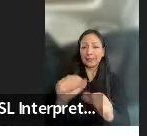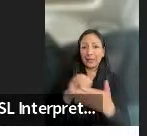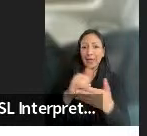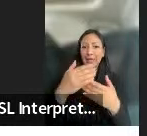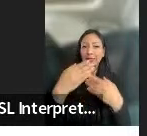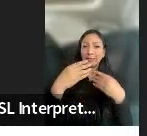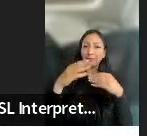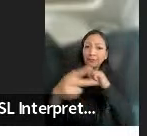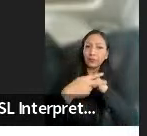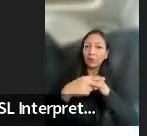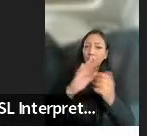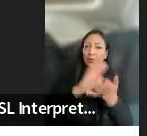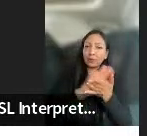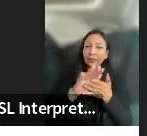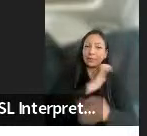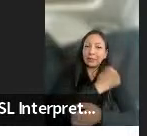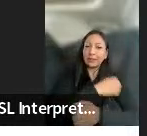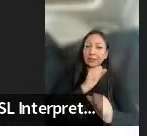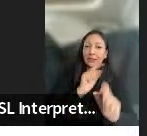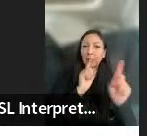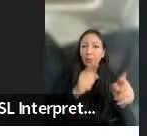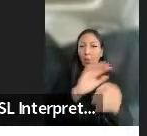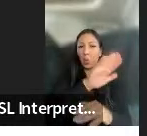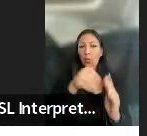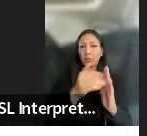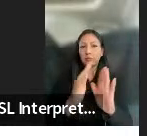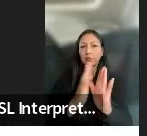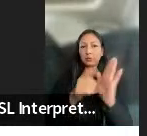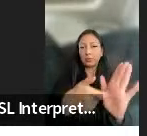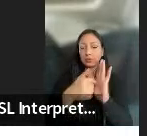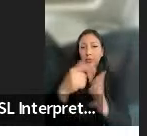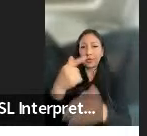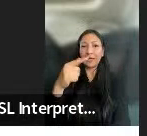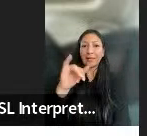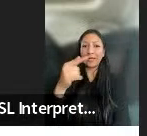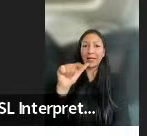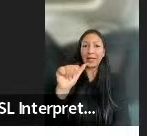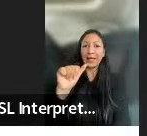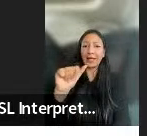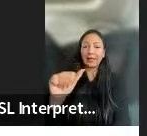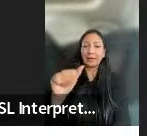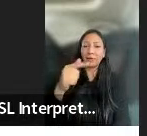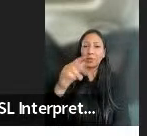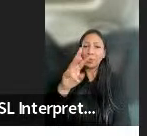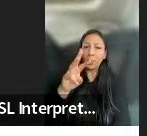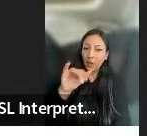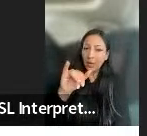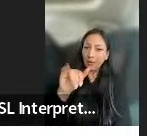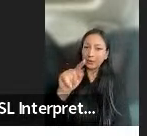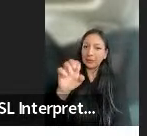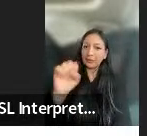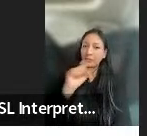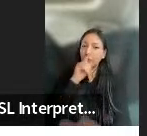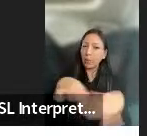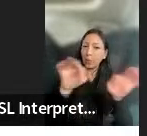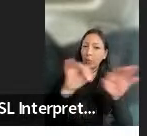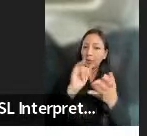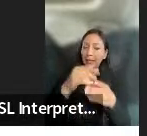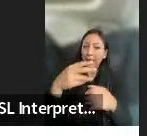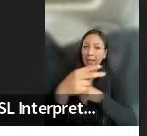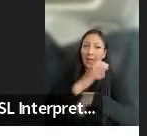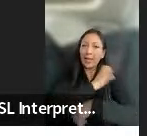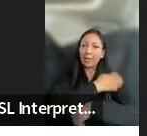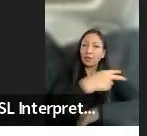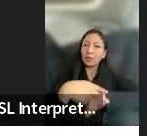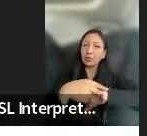energy and to respond to demand, gigawatts of local energy storage will be crucial. Energy storage, essentially